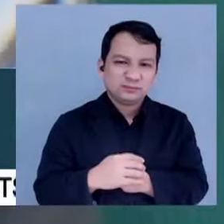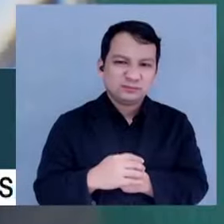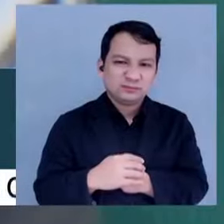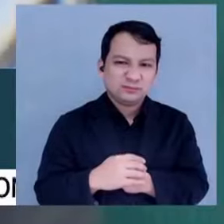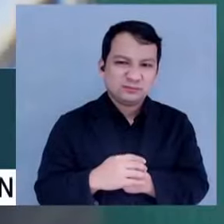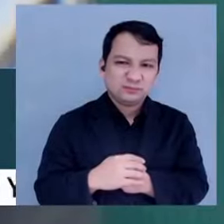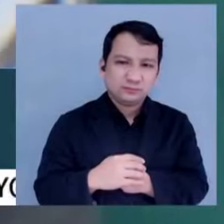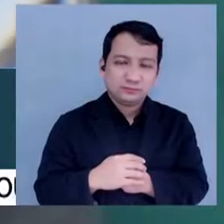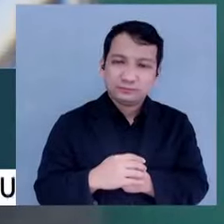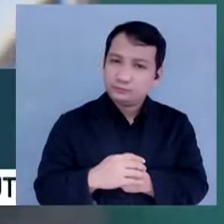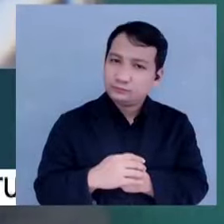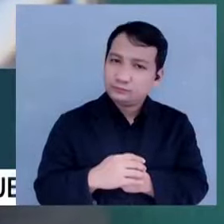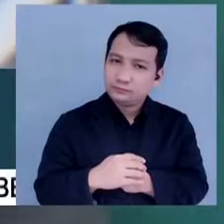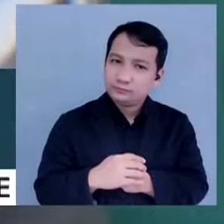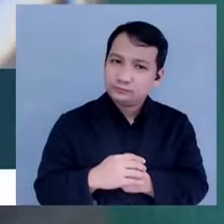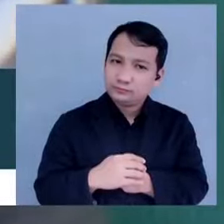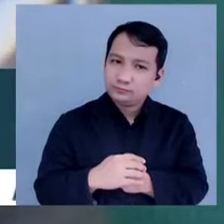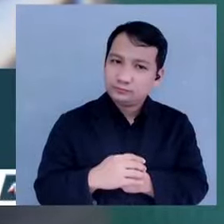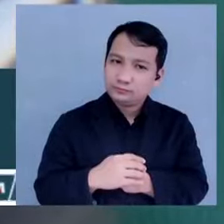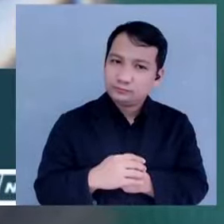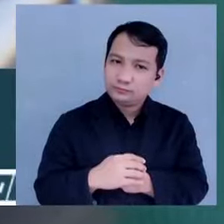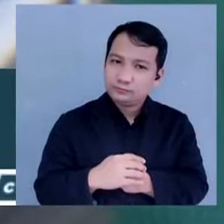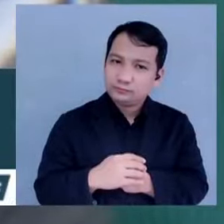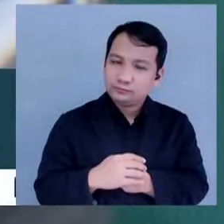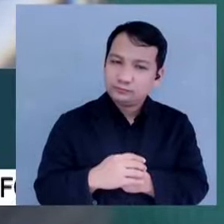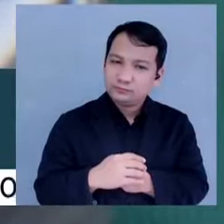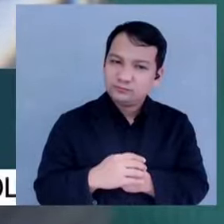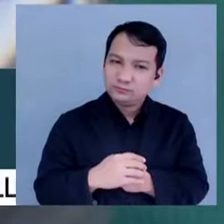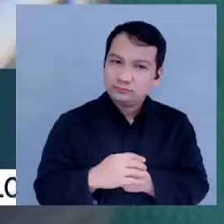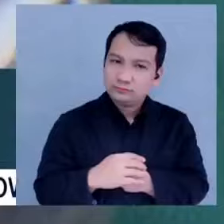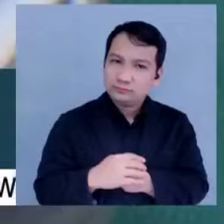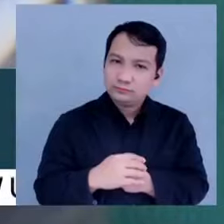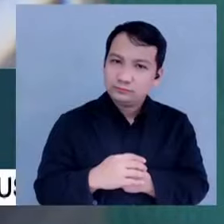Ontiveros also believes Duterte's ally and former spokesman